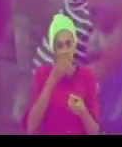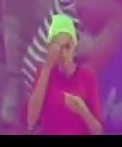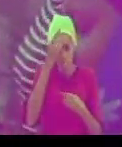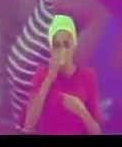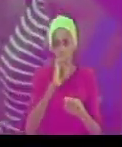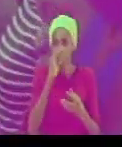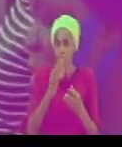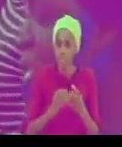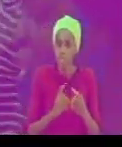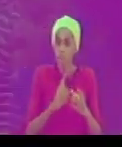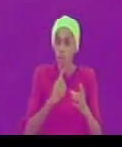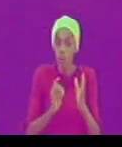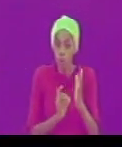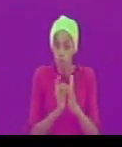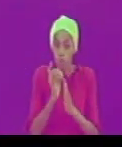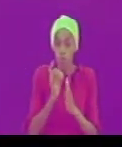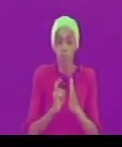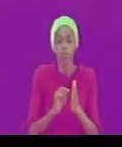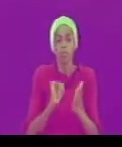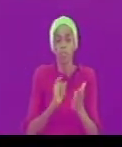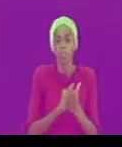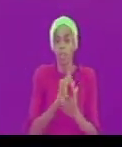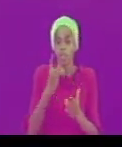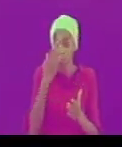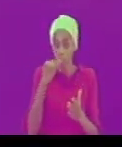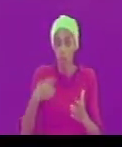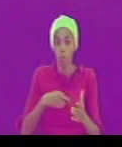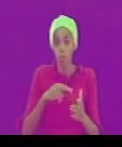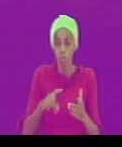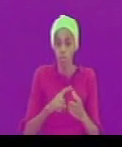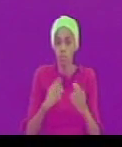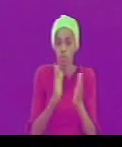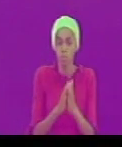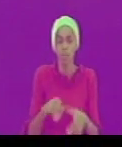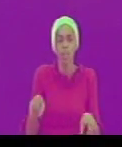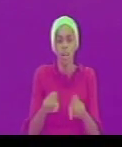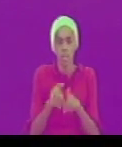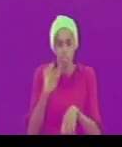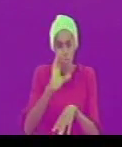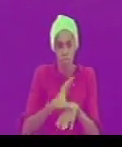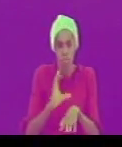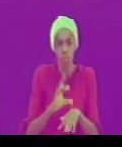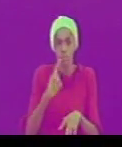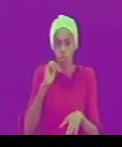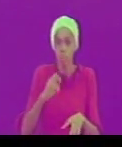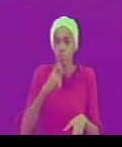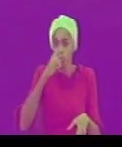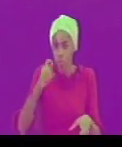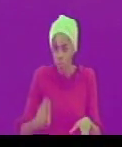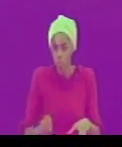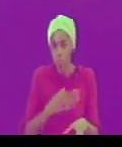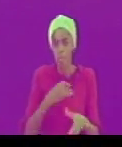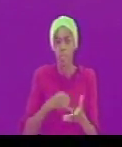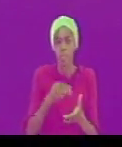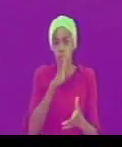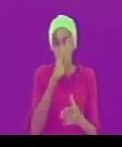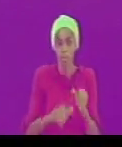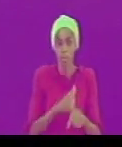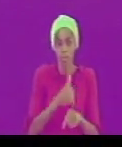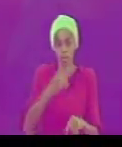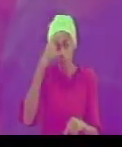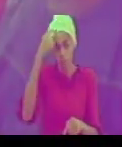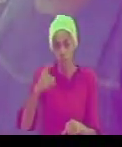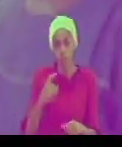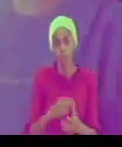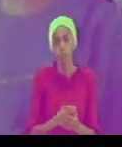will decree a thing, it shall be established unto you. You will decree a thing, it shall be established. We are making decree that all